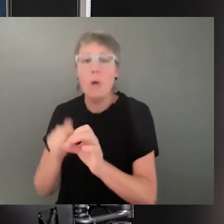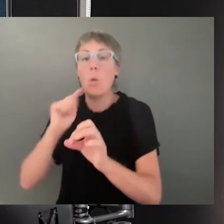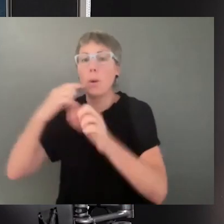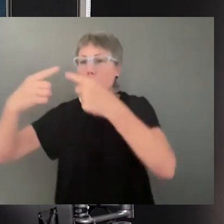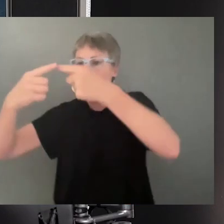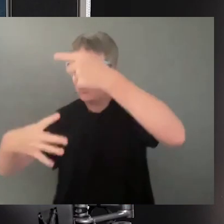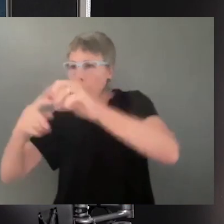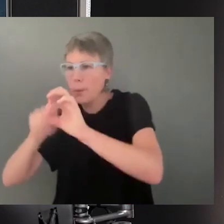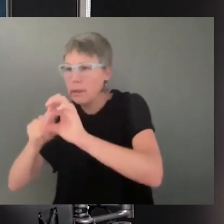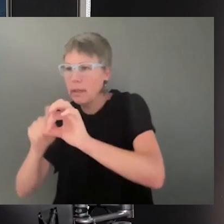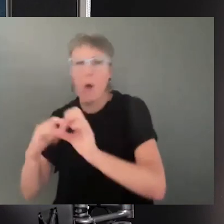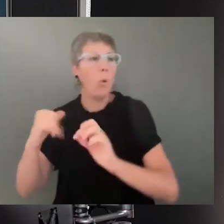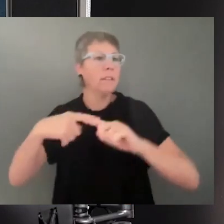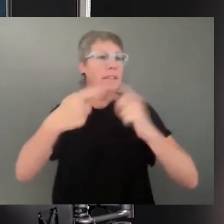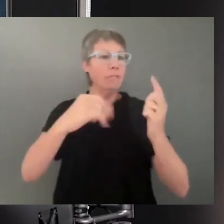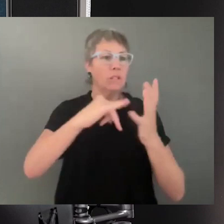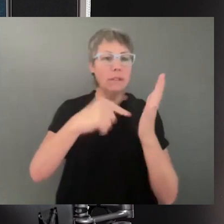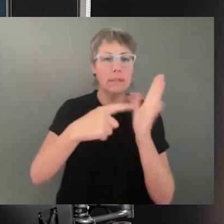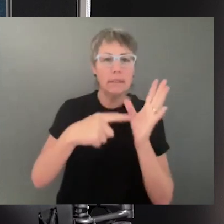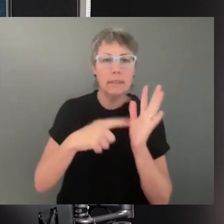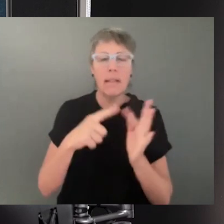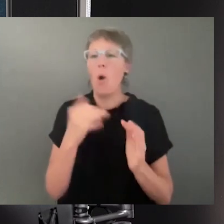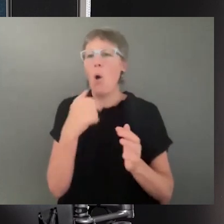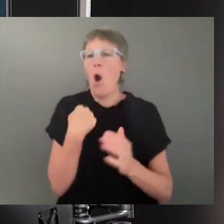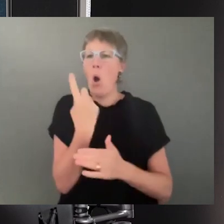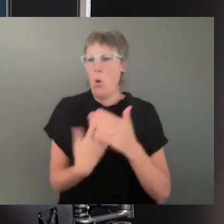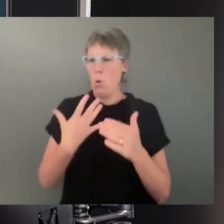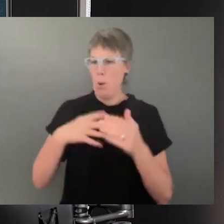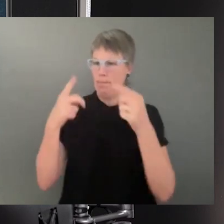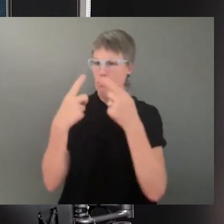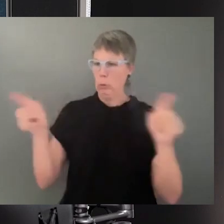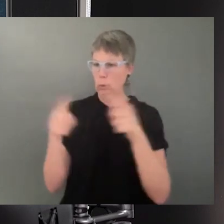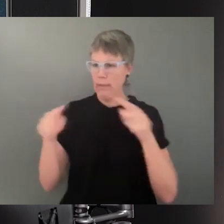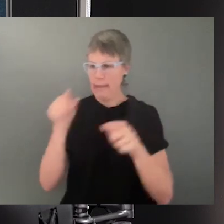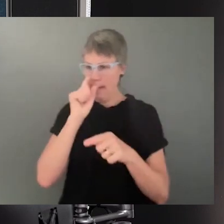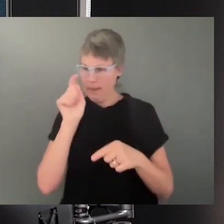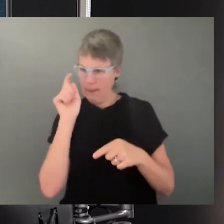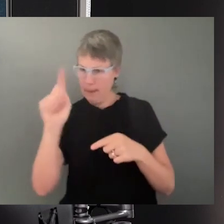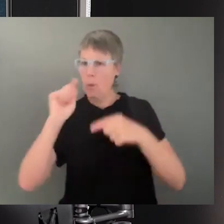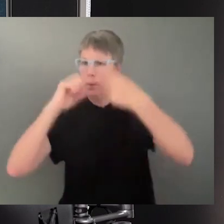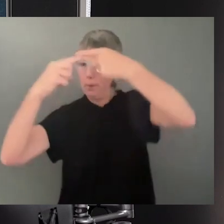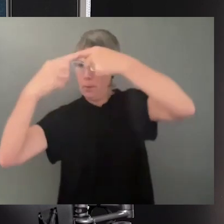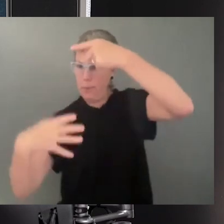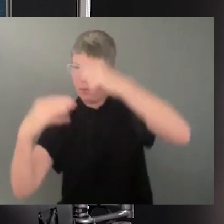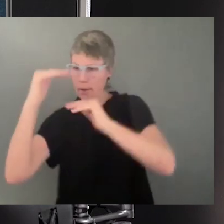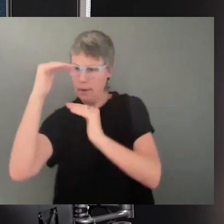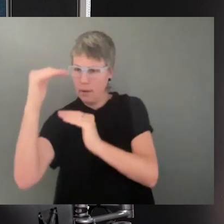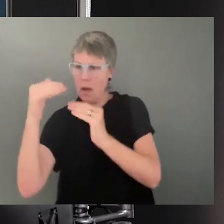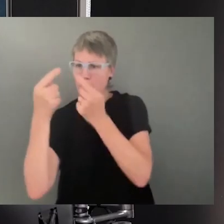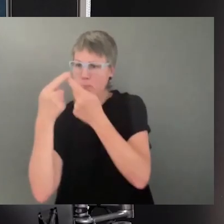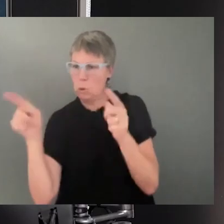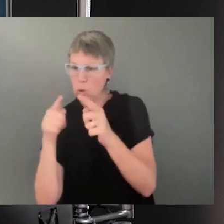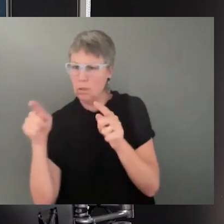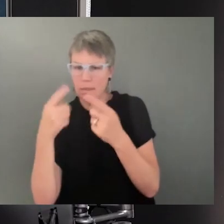there. What's next from here, Bree? I think the other thing that people are quite interested in